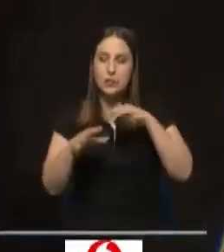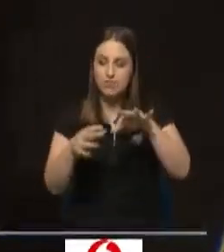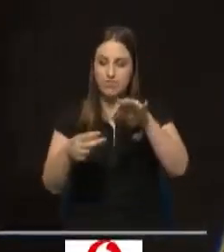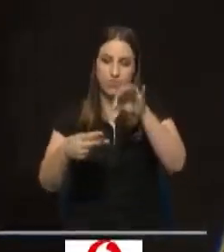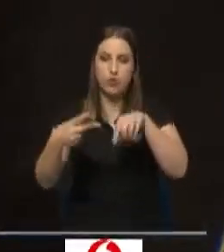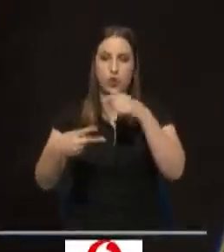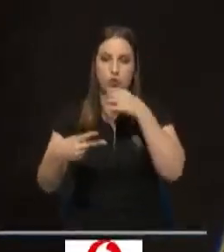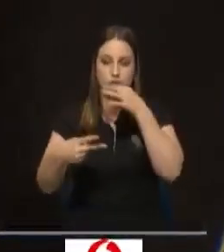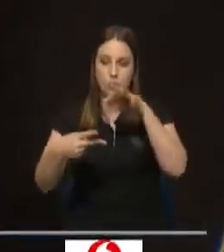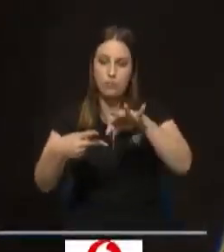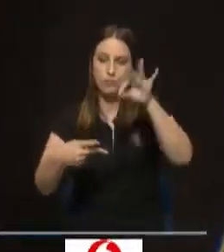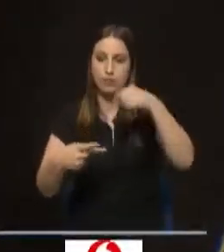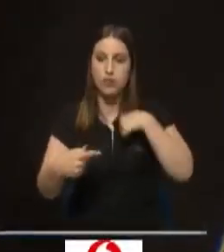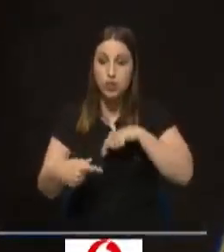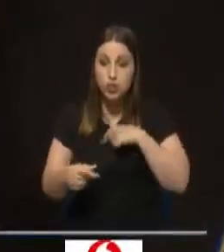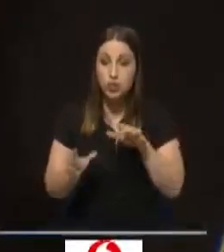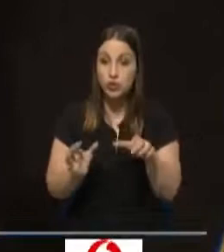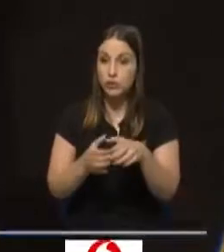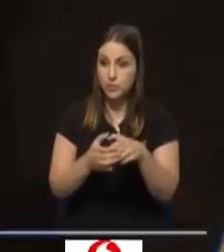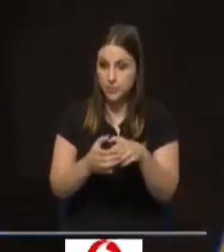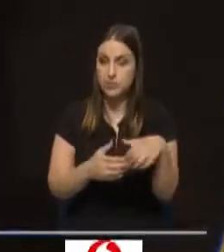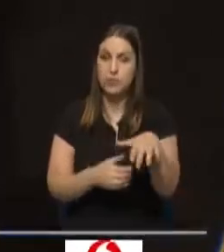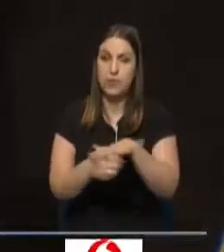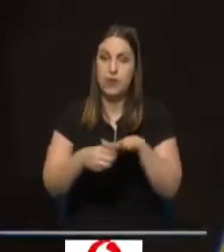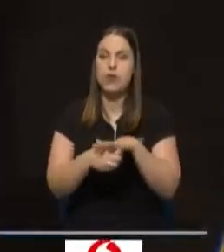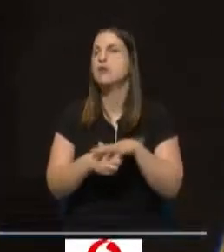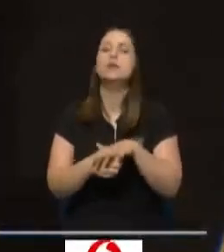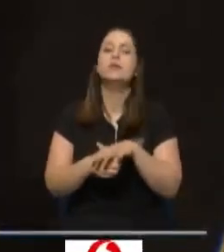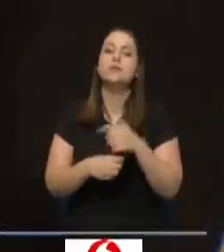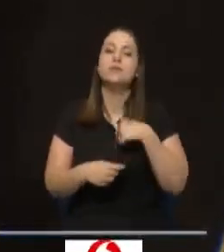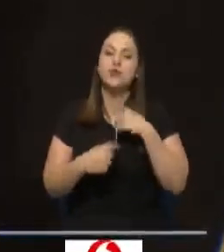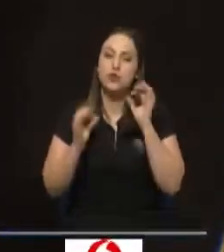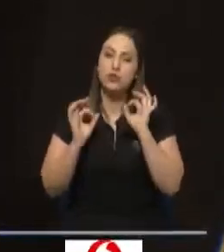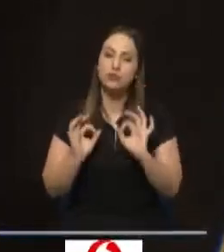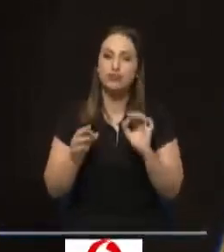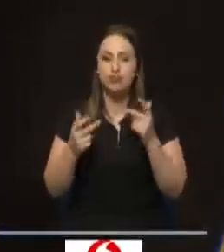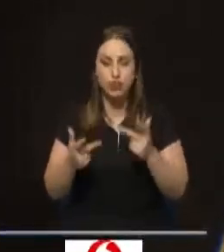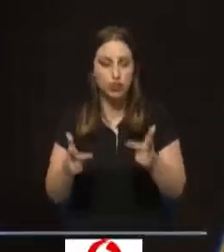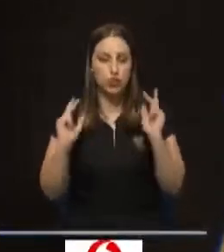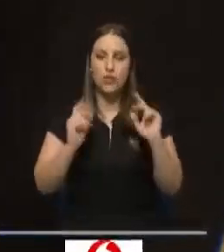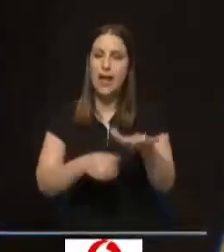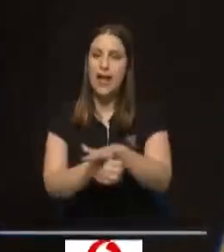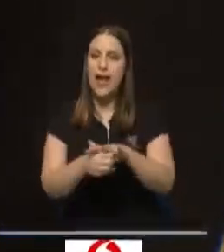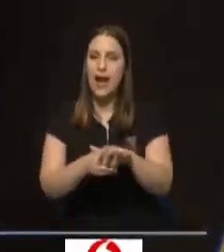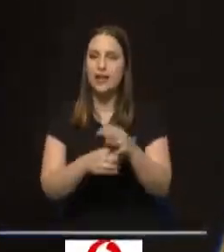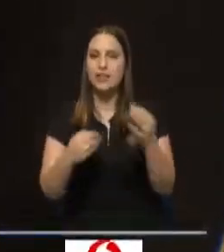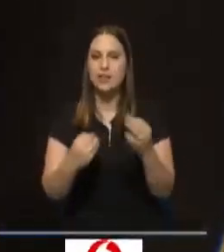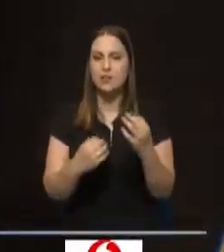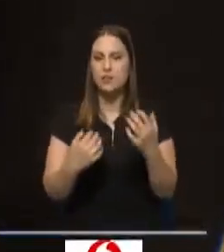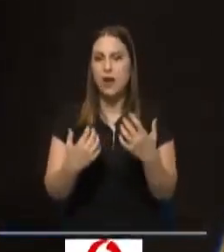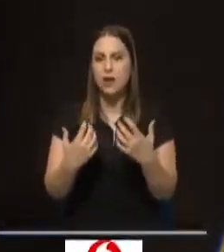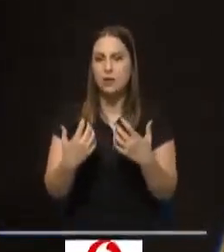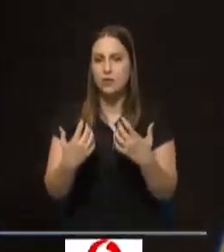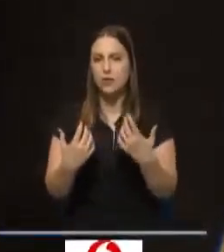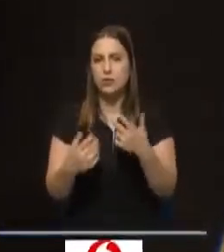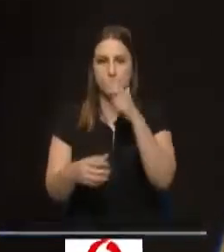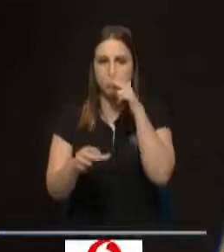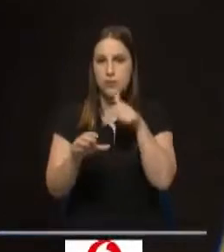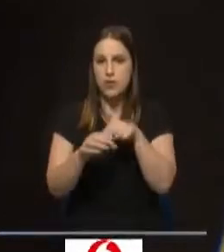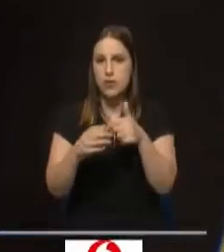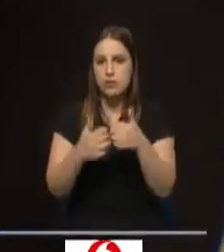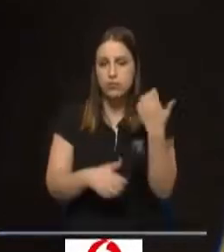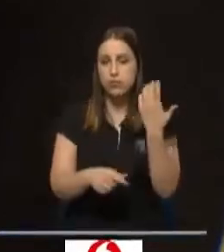You have both mentioned that as a sector, we are very much exposed in areas that have suffered